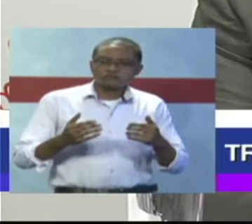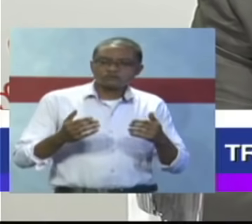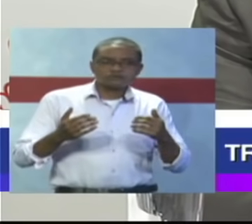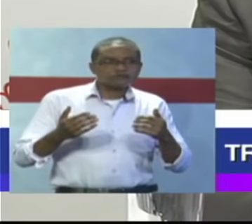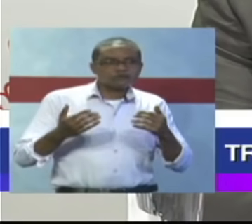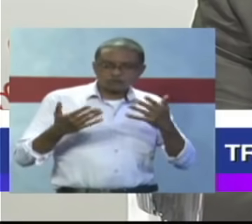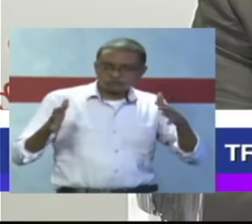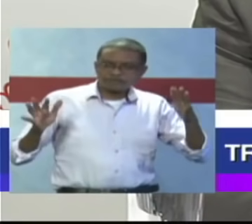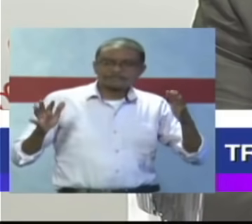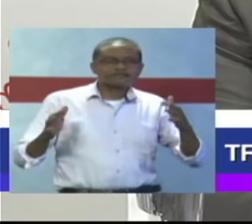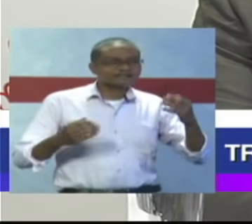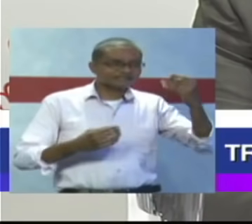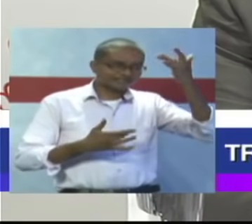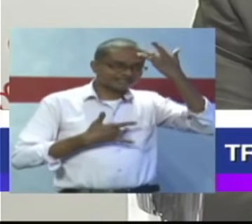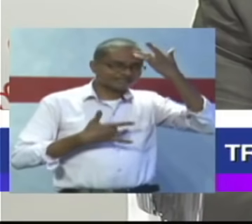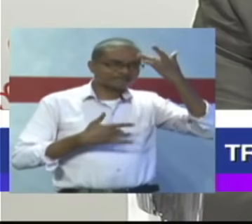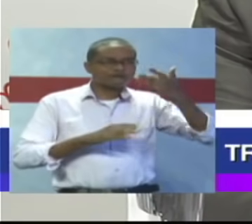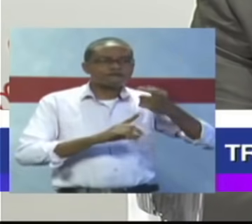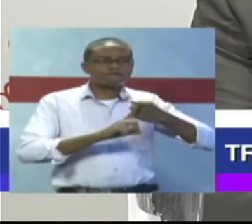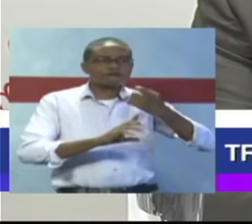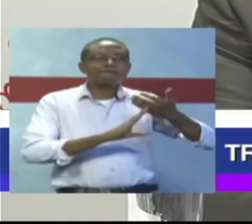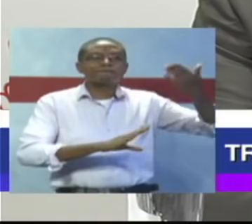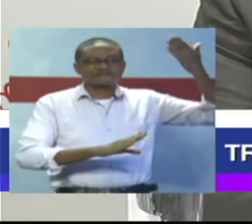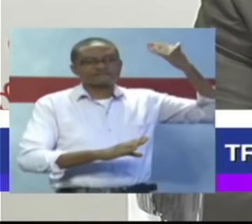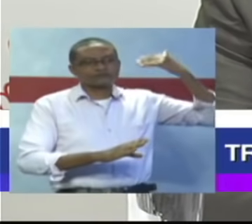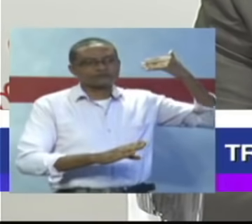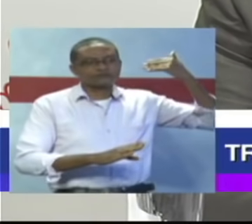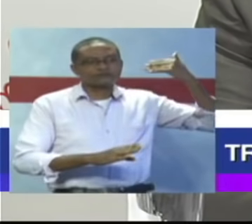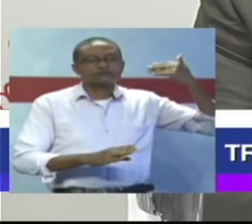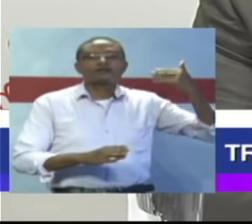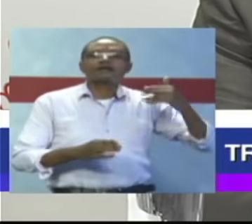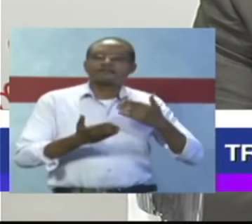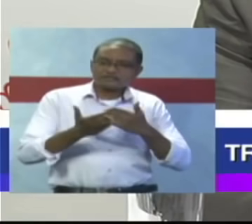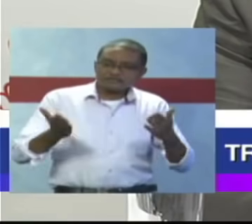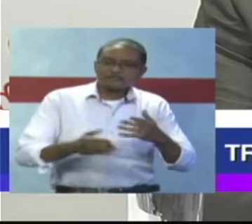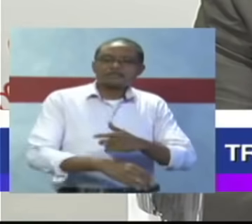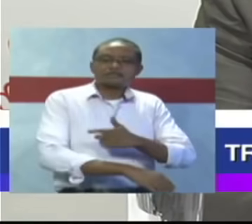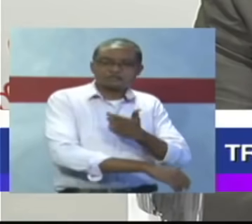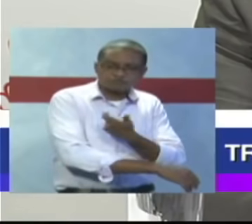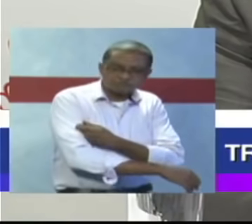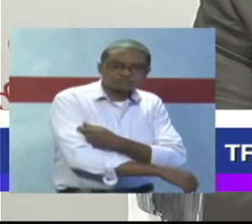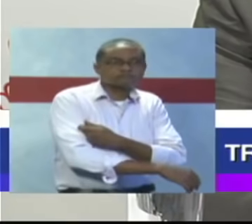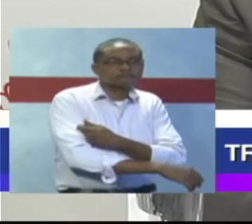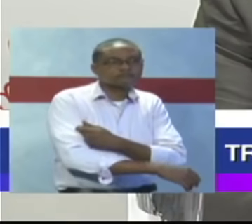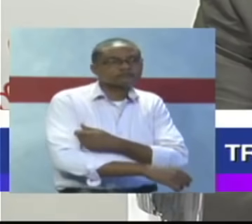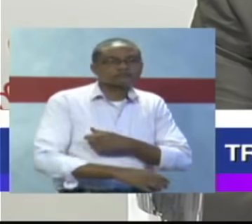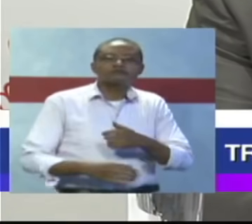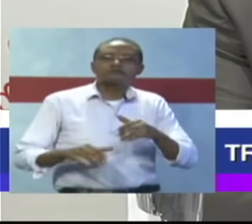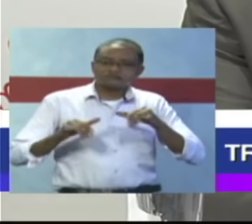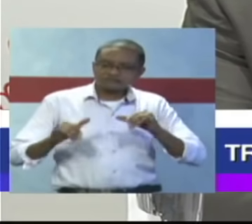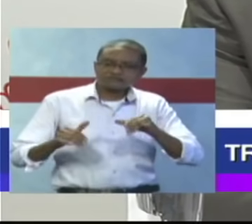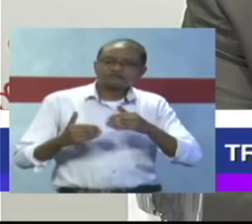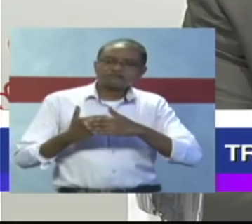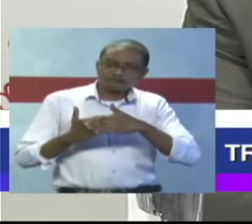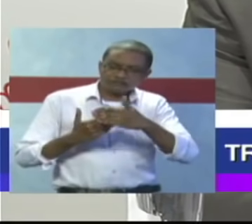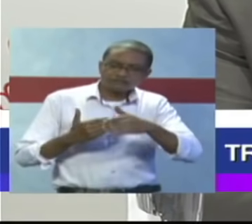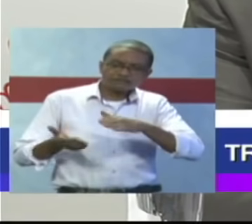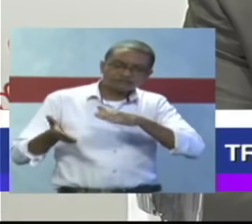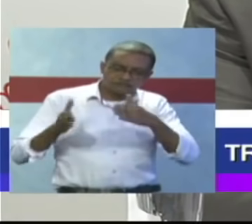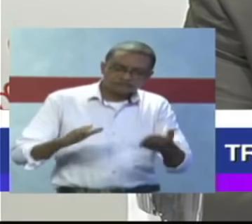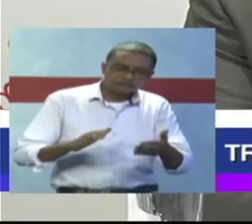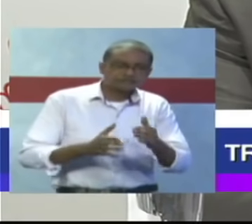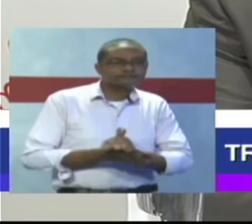medically unstable or at higher risk. And those are factors that would also contribute to a higher risk of an adverse